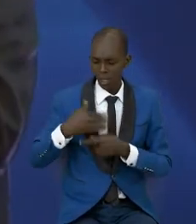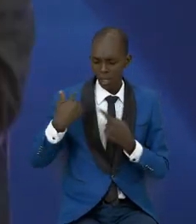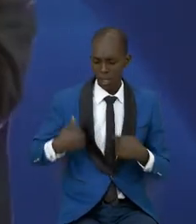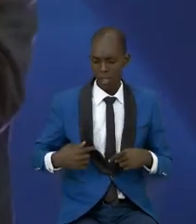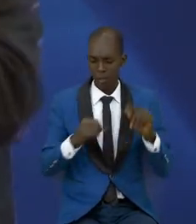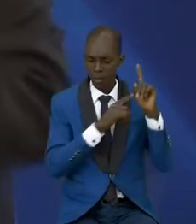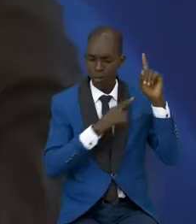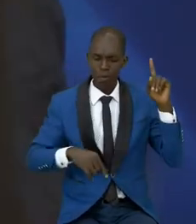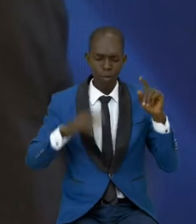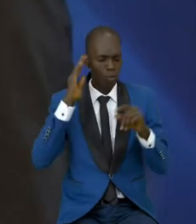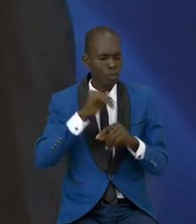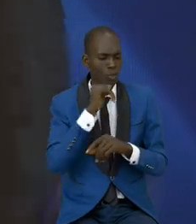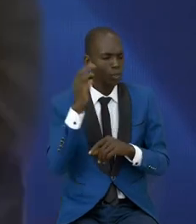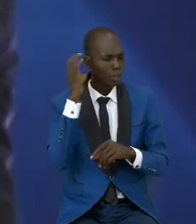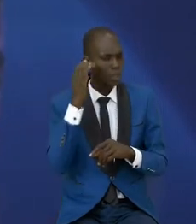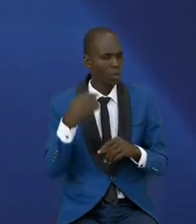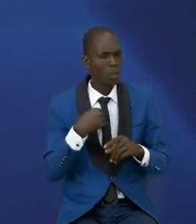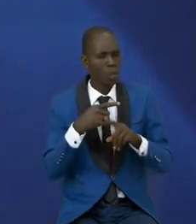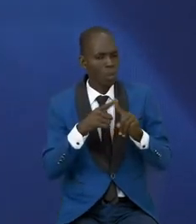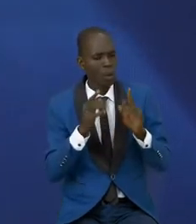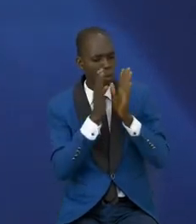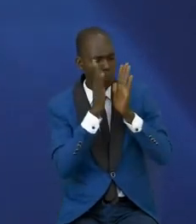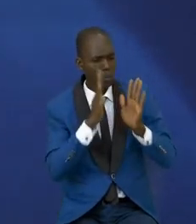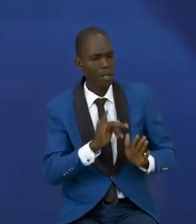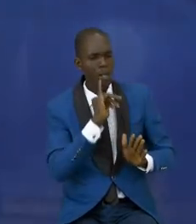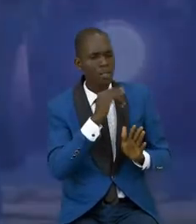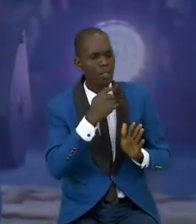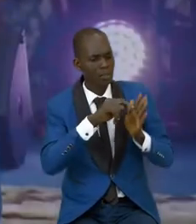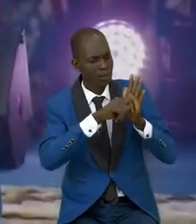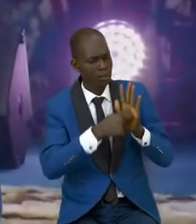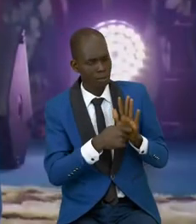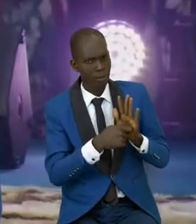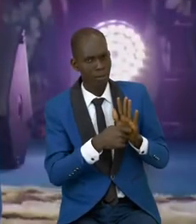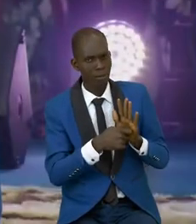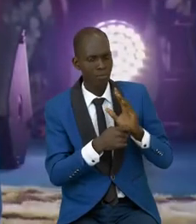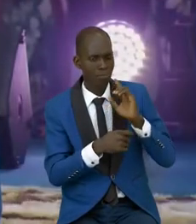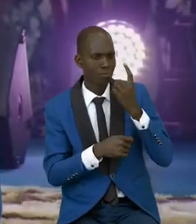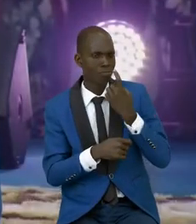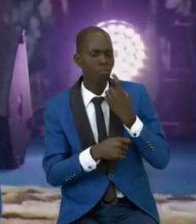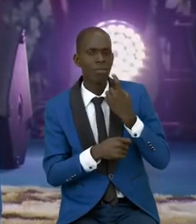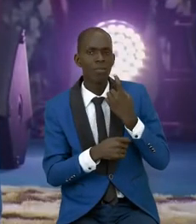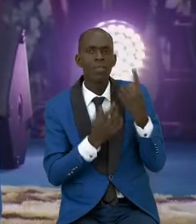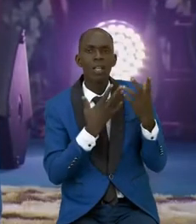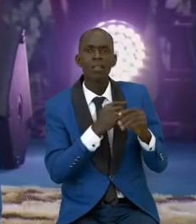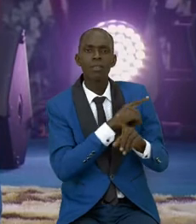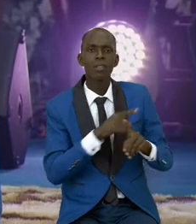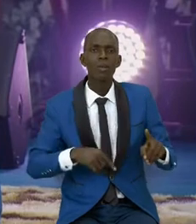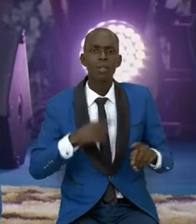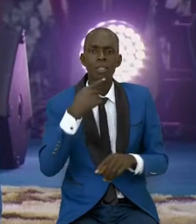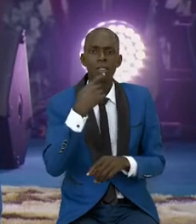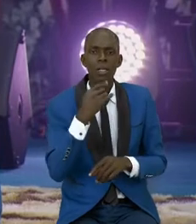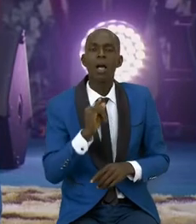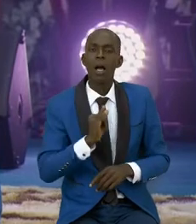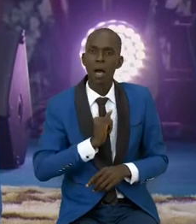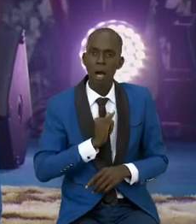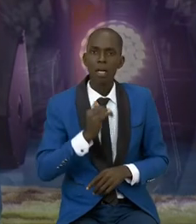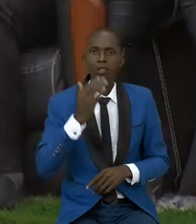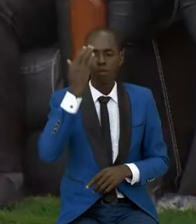me. Prayer is the key. And the Lord said, I know you are praying to